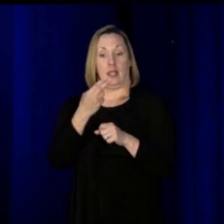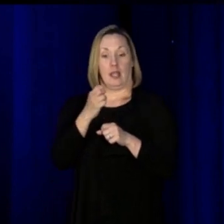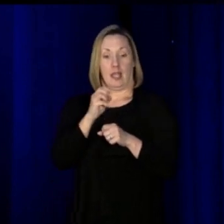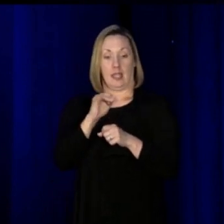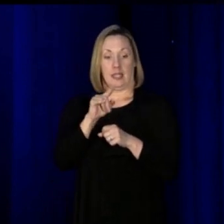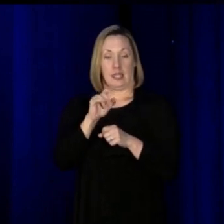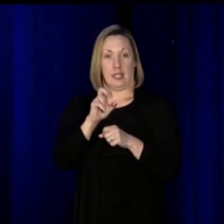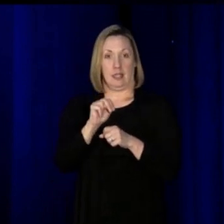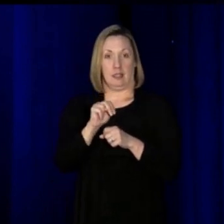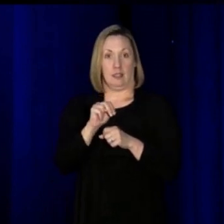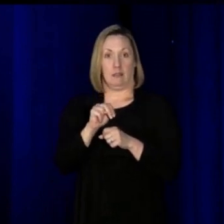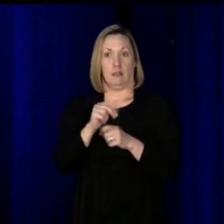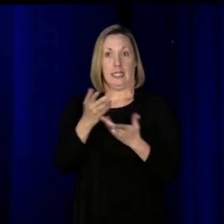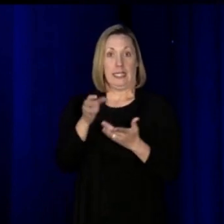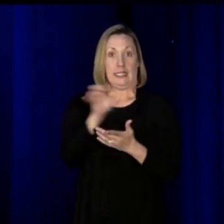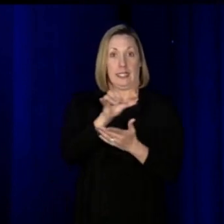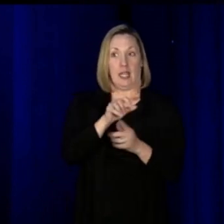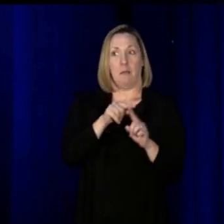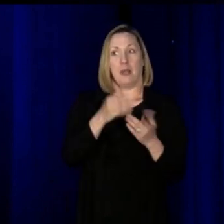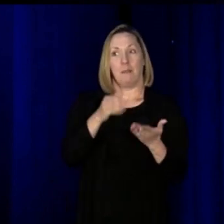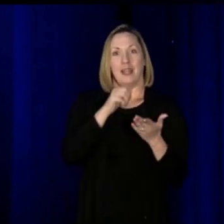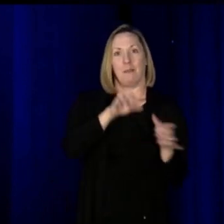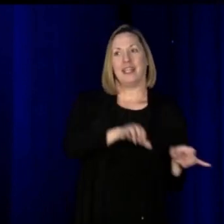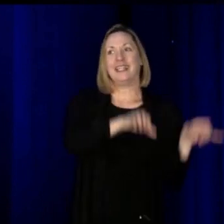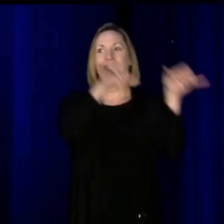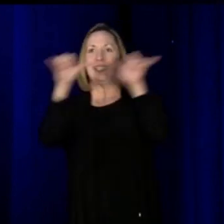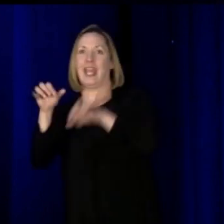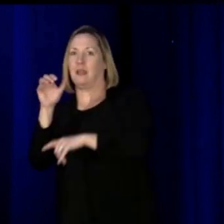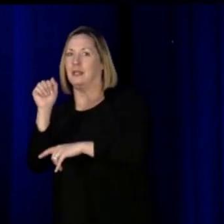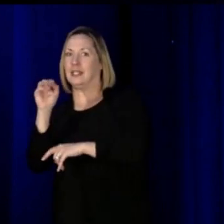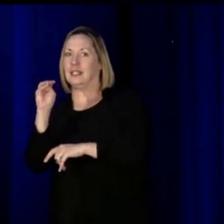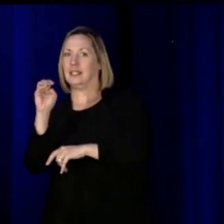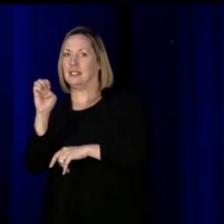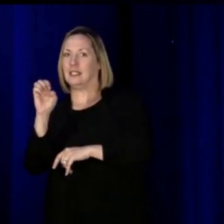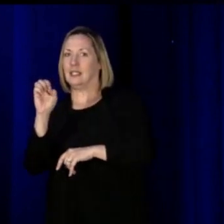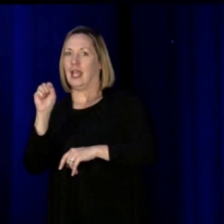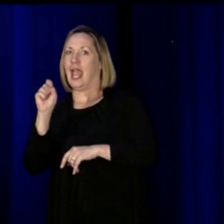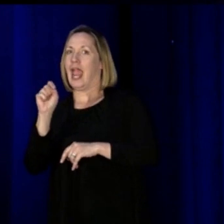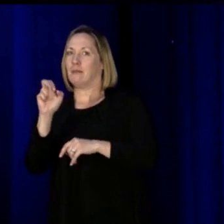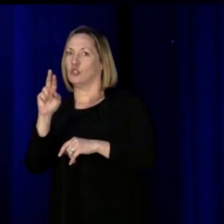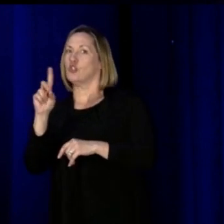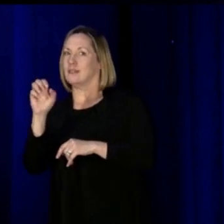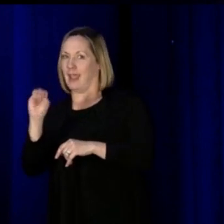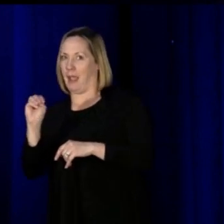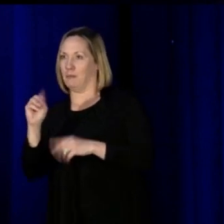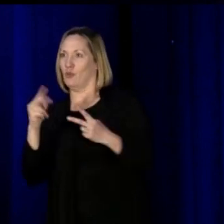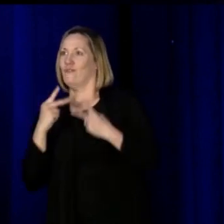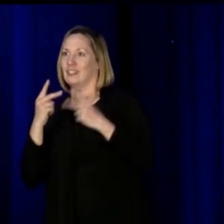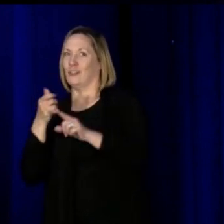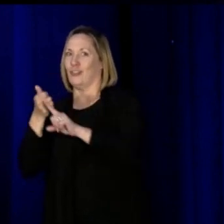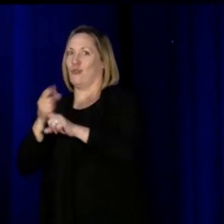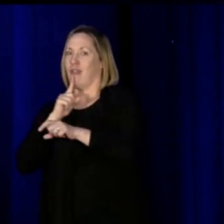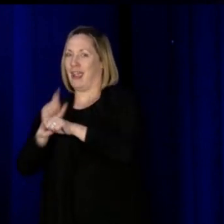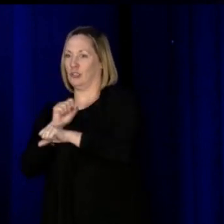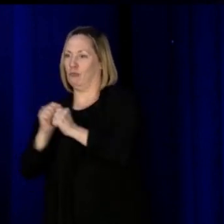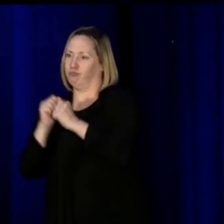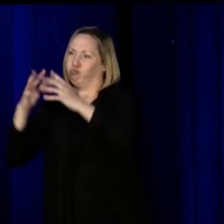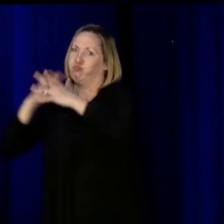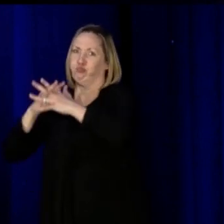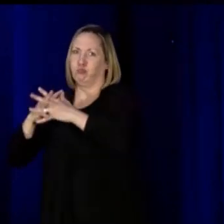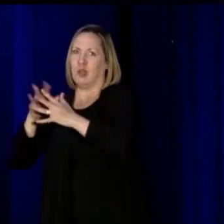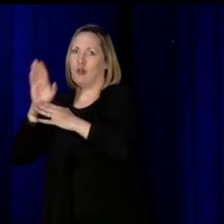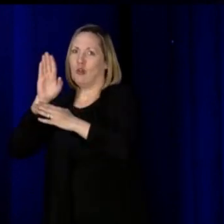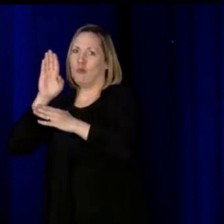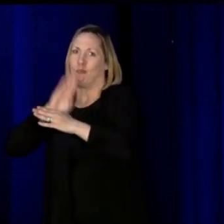same Heineken that I'm drinking in Amsterdam if I visit the brewery. So we are brewing Heineken